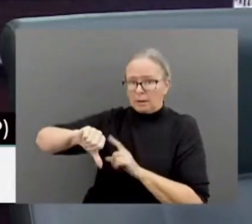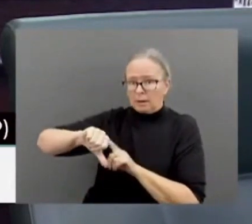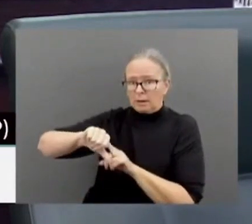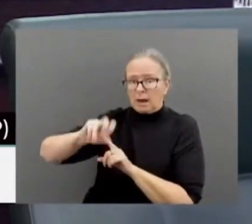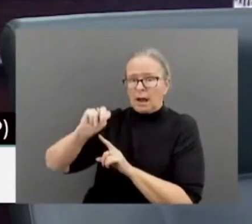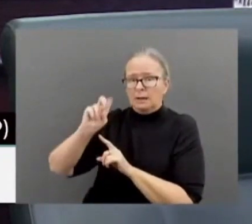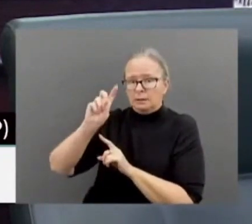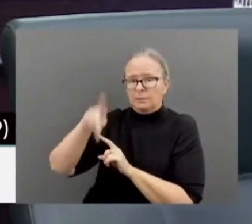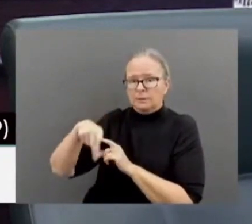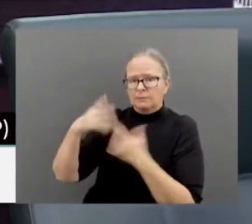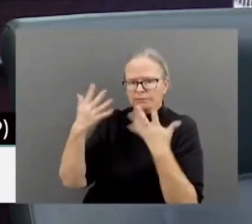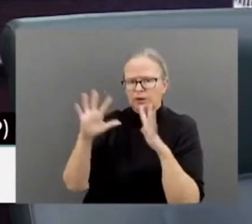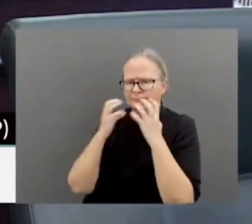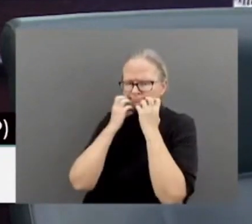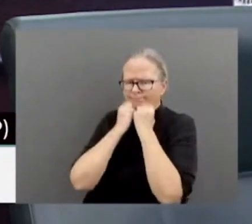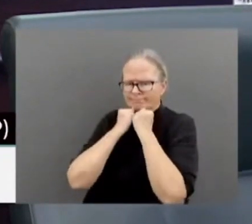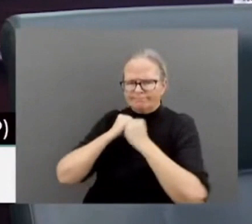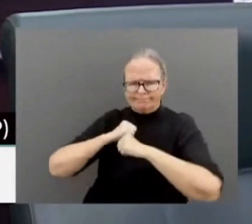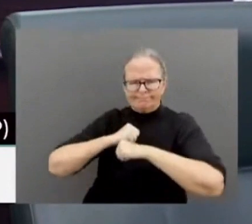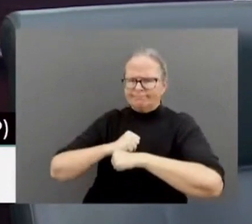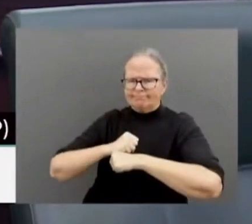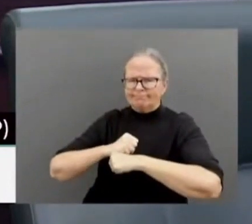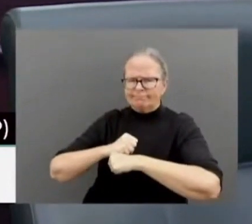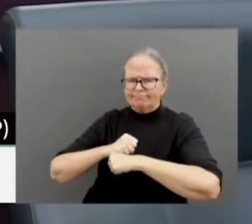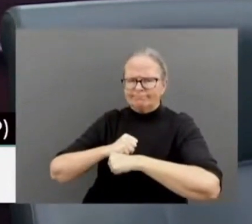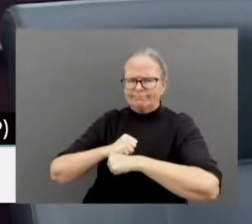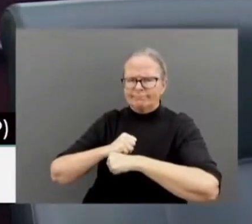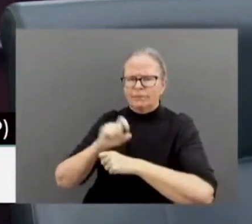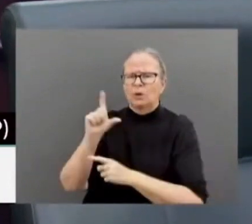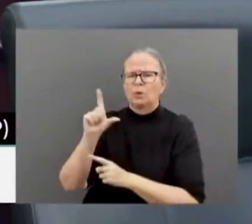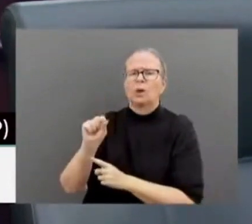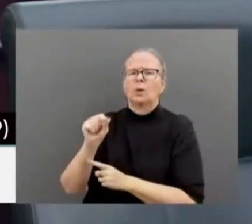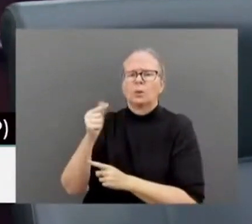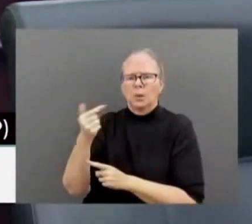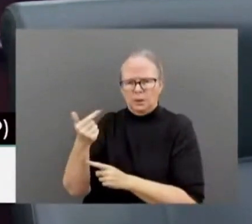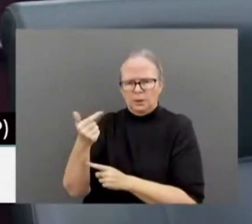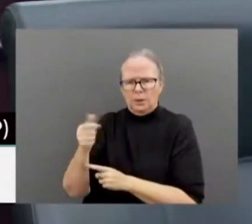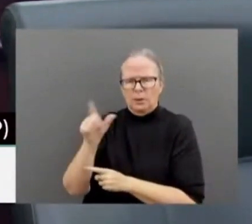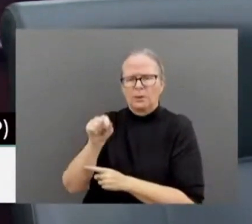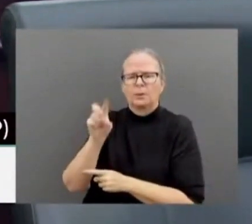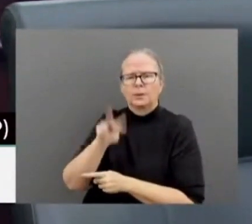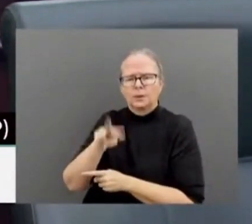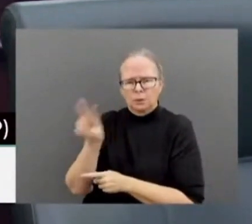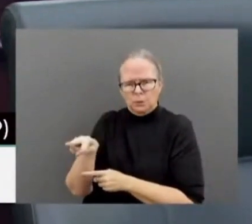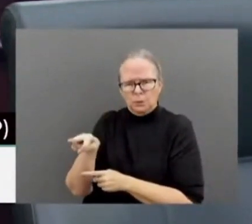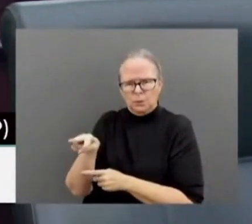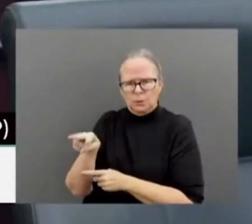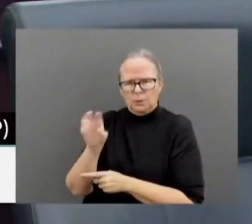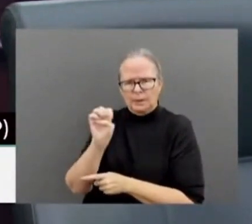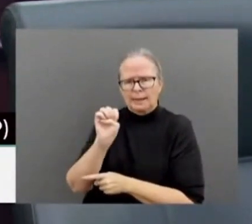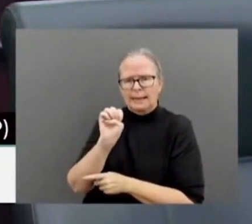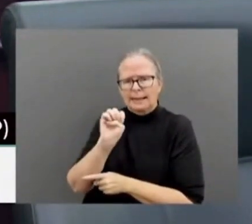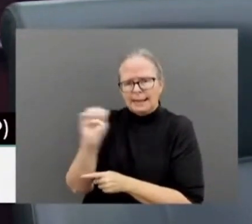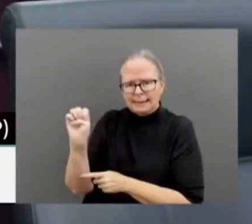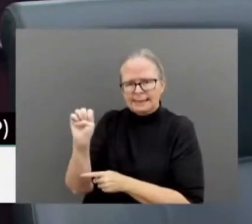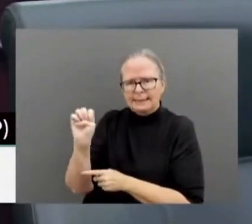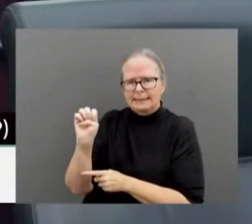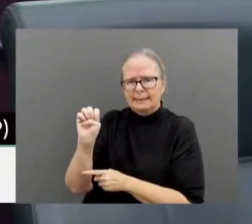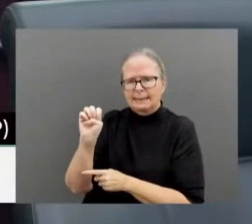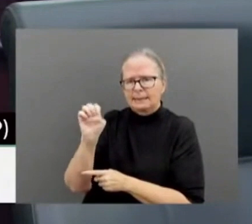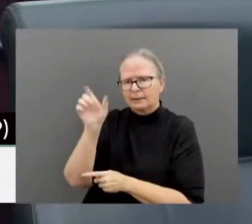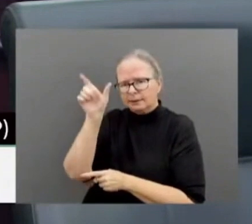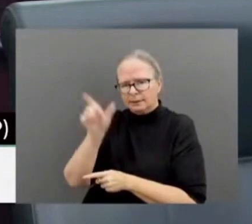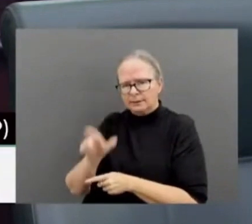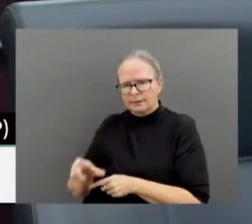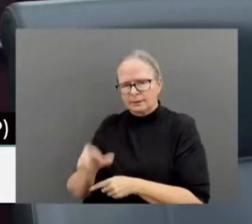in 2021 and 2022 with the Eastern Slopes Protection Act, a bill that received widespread endorsement from environmental groups,